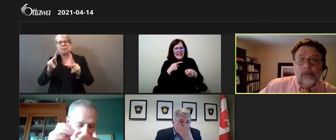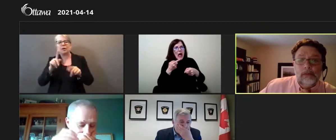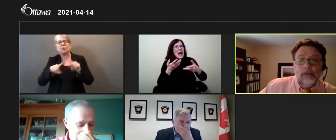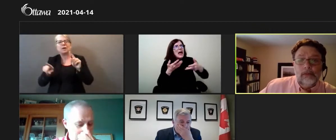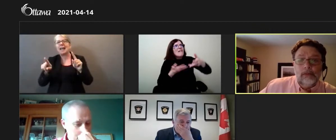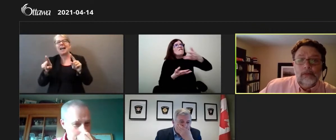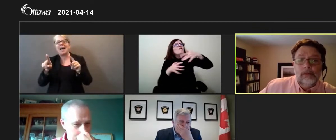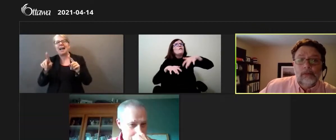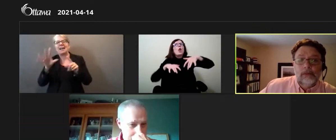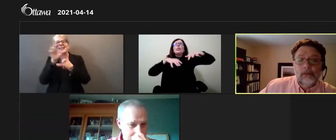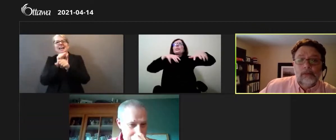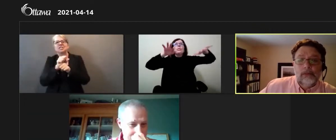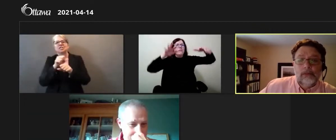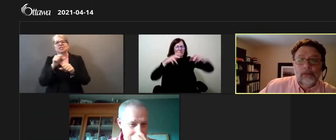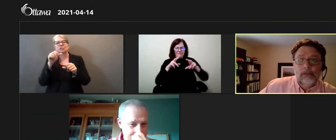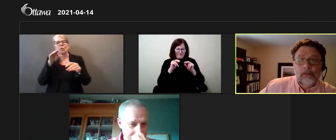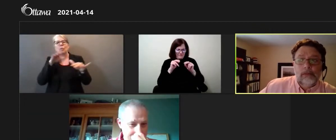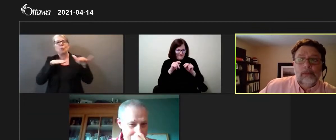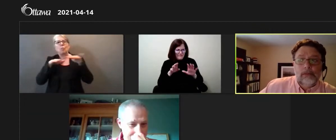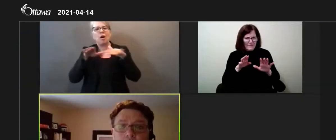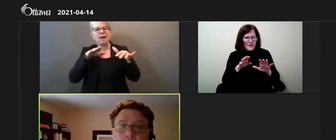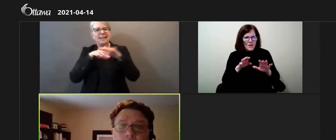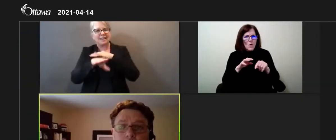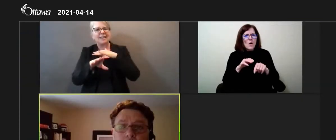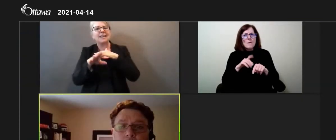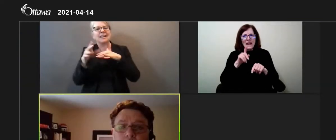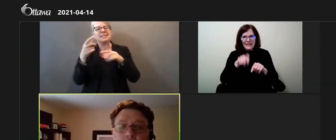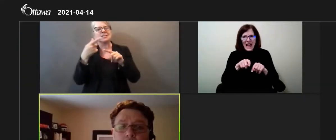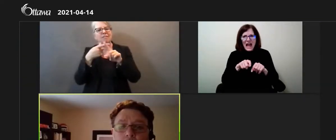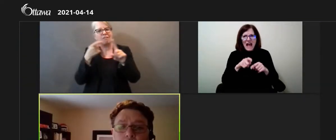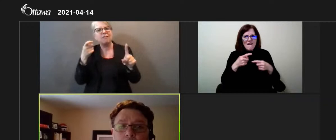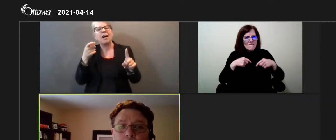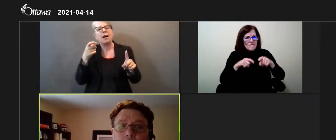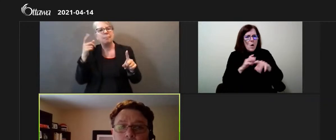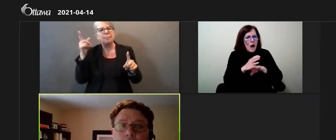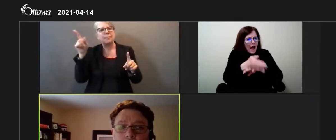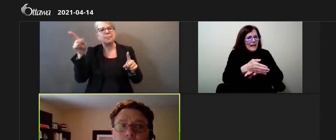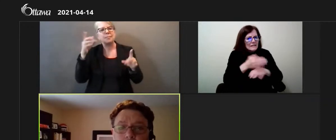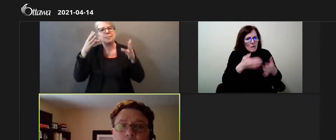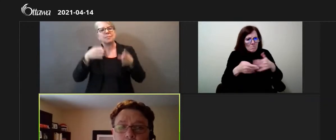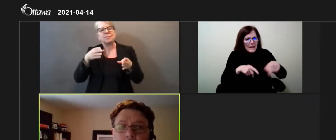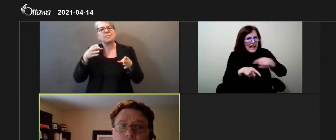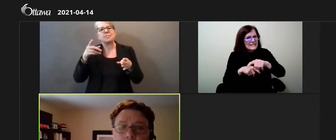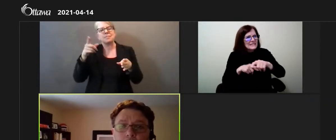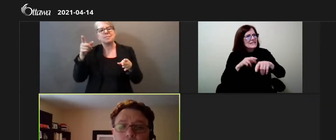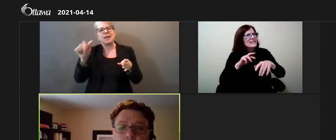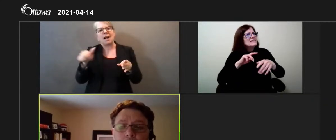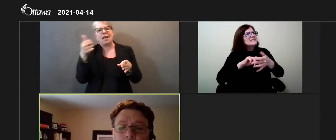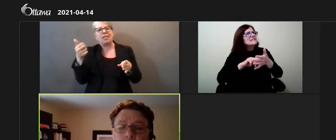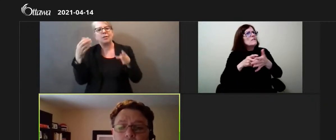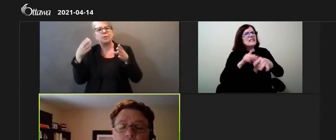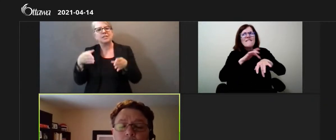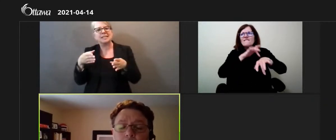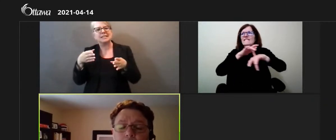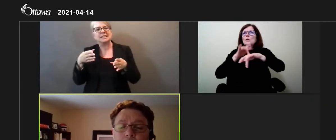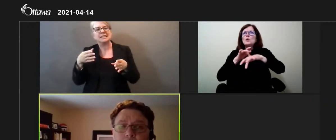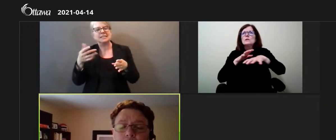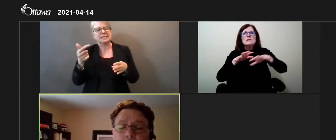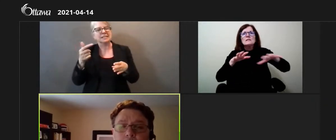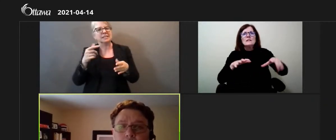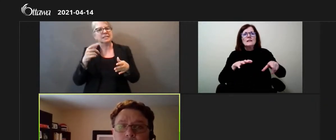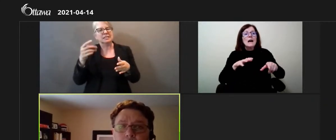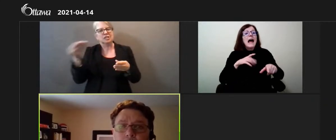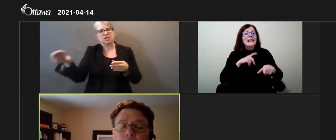walking into a place. It's going to be from contact, from somebody else's spittle to somebody else, right? That's